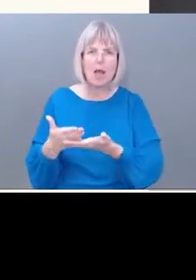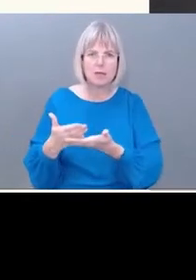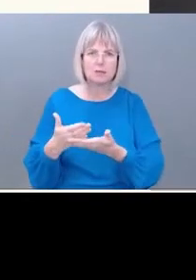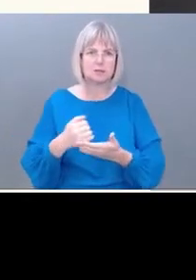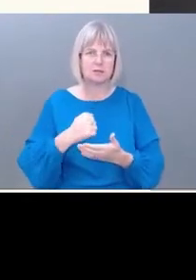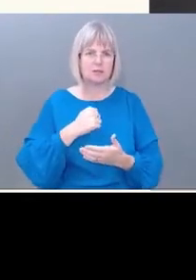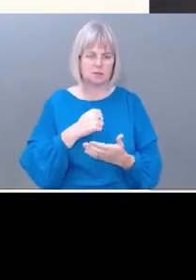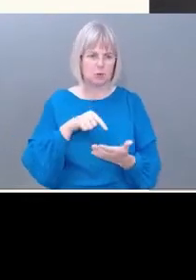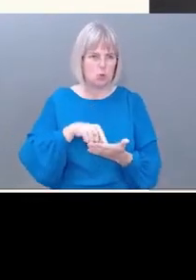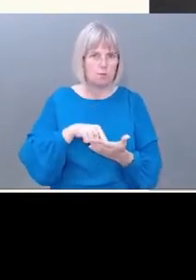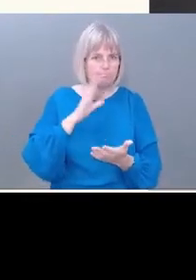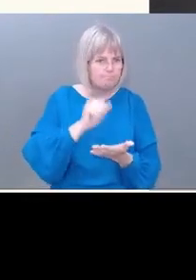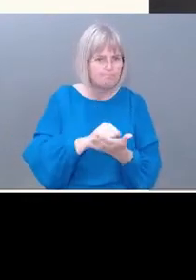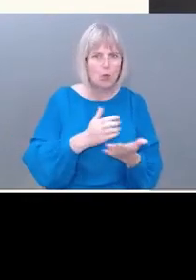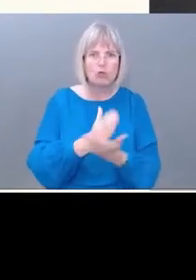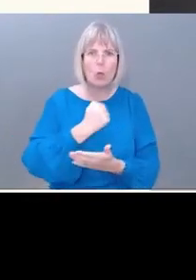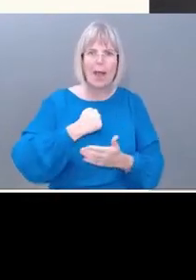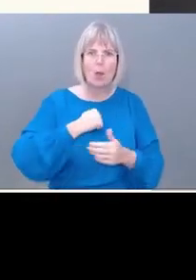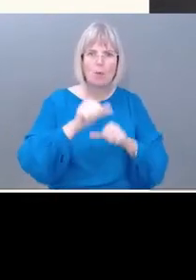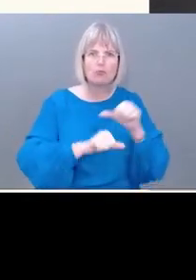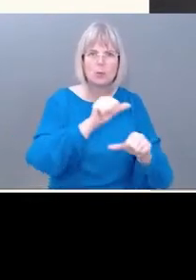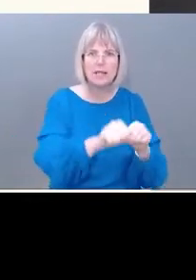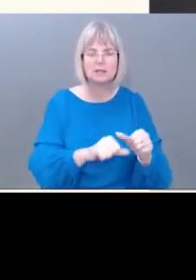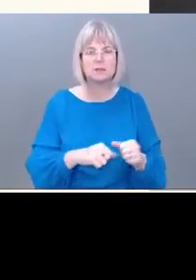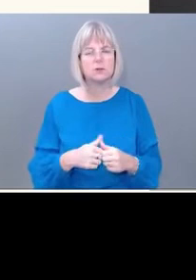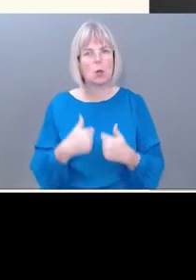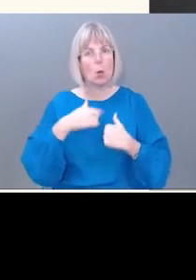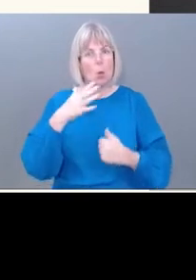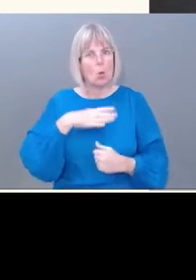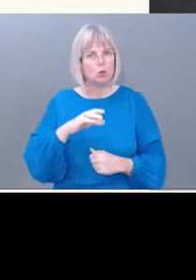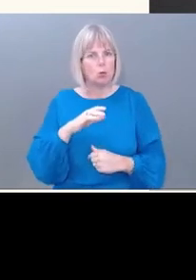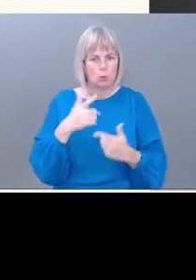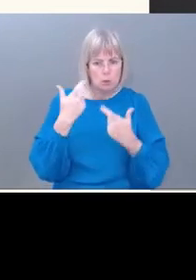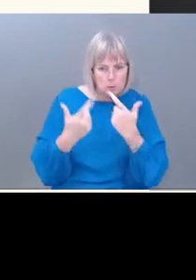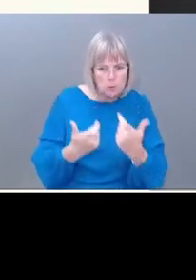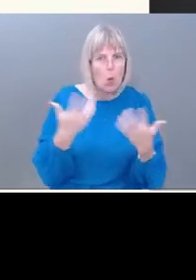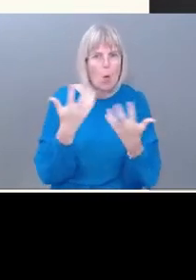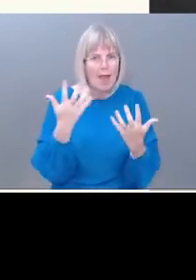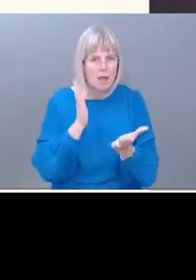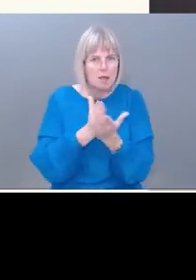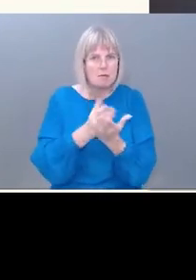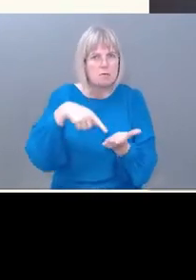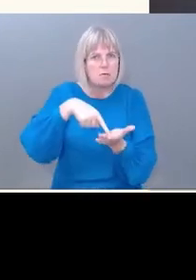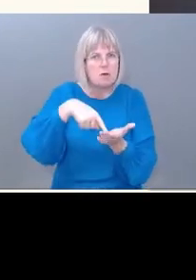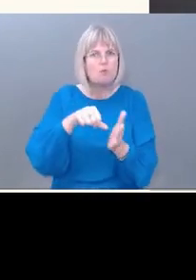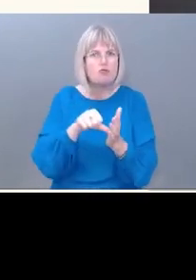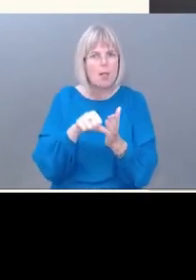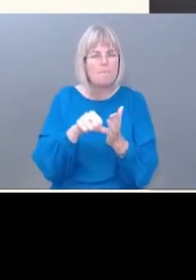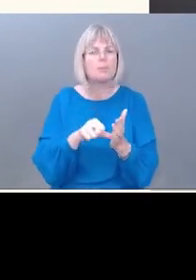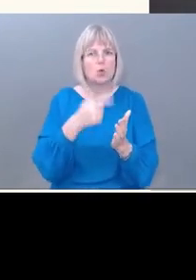processes. So we want to really get to the crux of where the concerns are still remaining about that so that we can do something about it. We've also built a